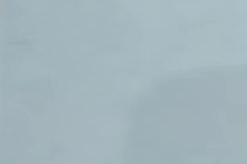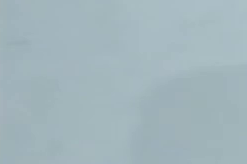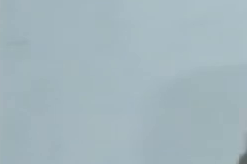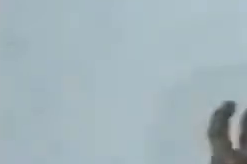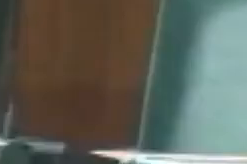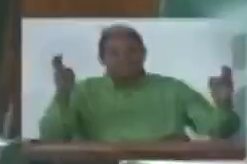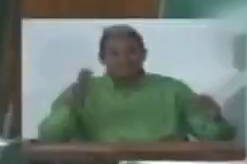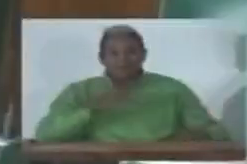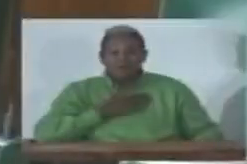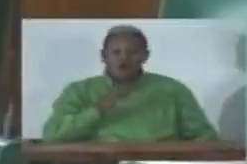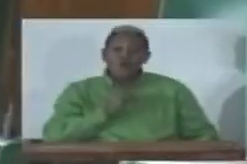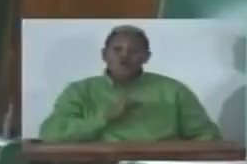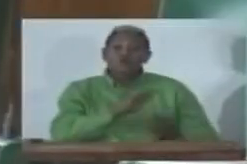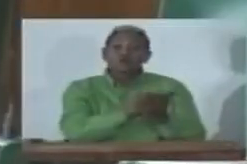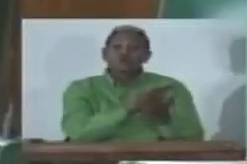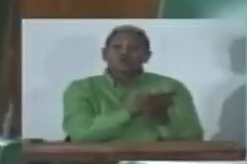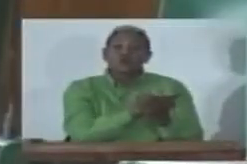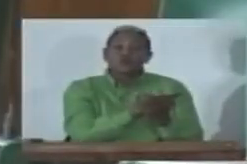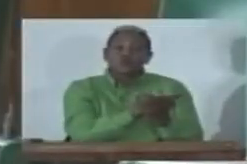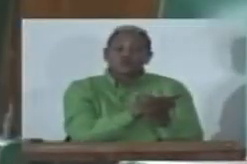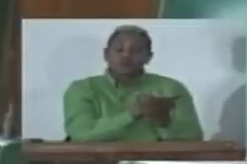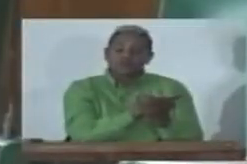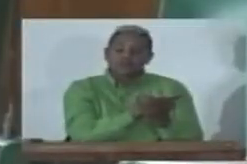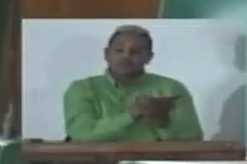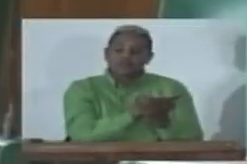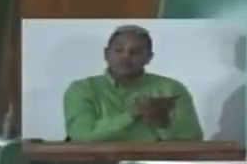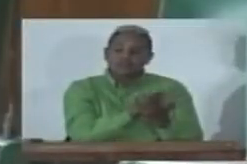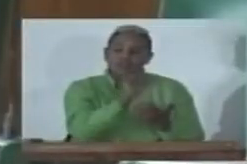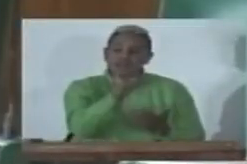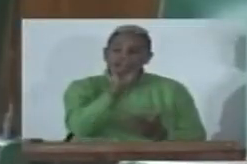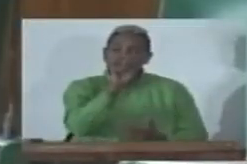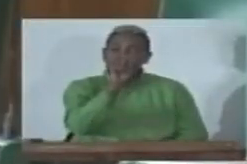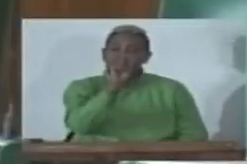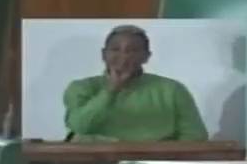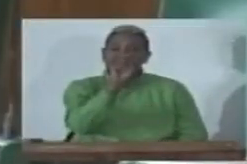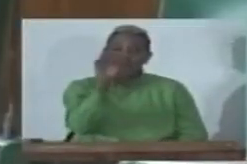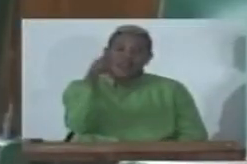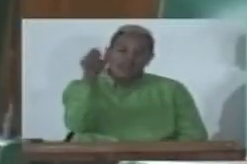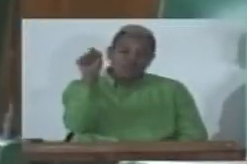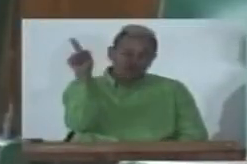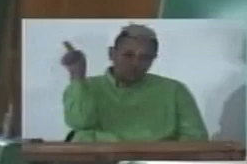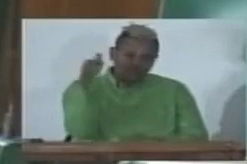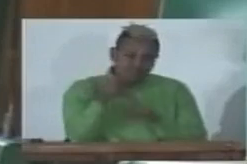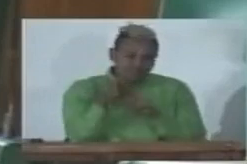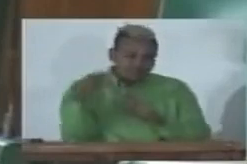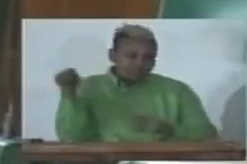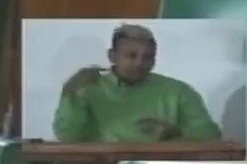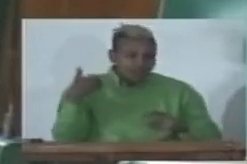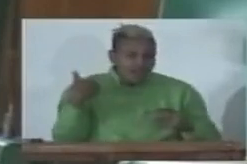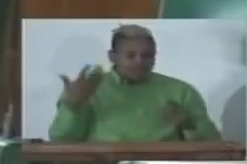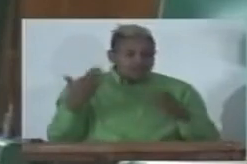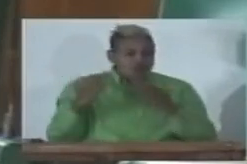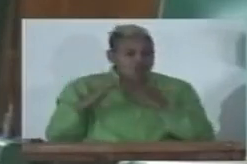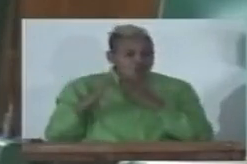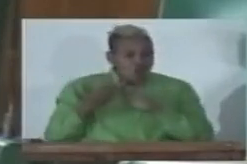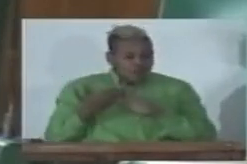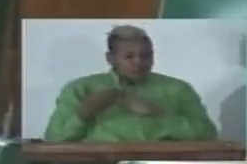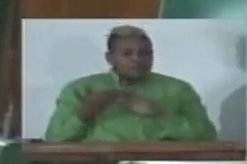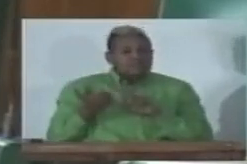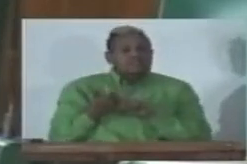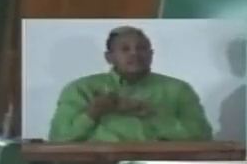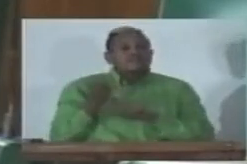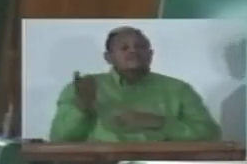And my own school, Arden, they have a club that